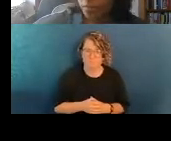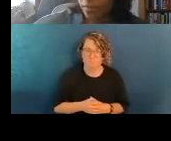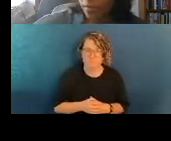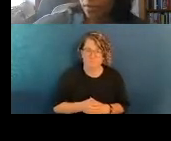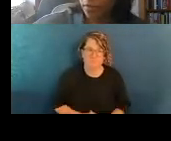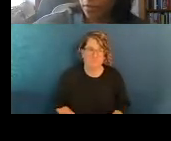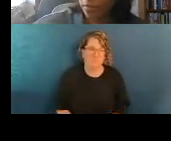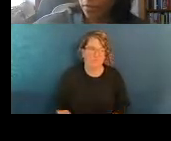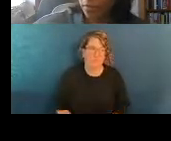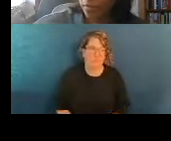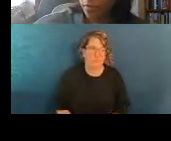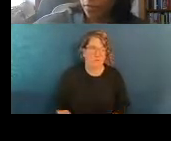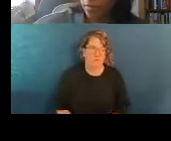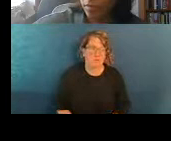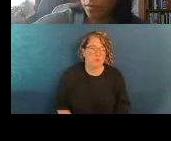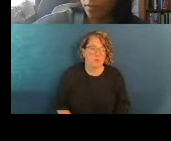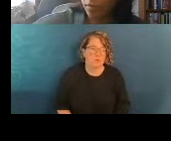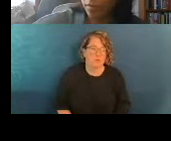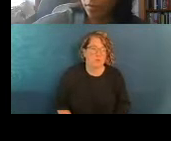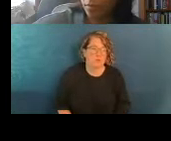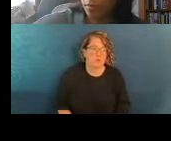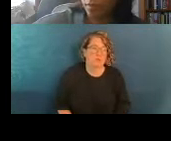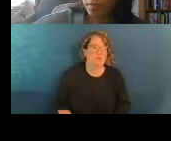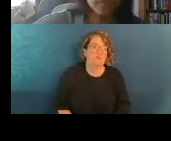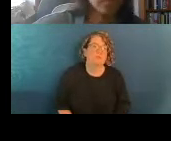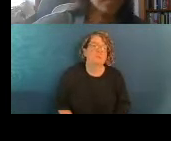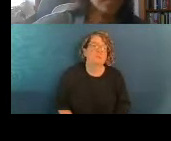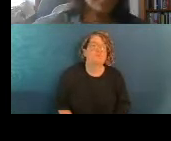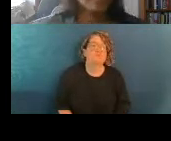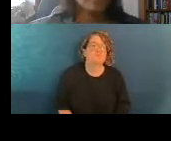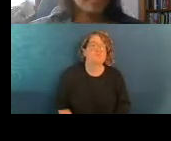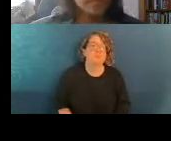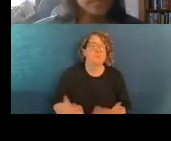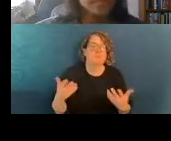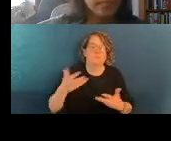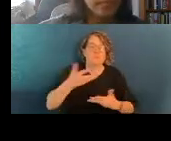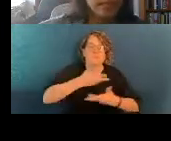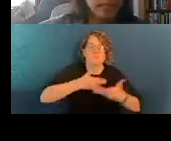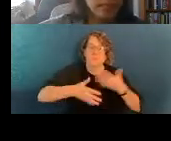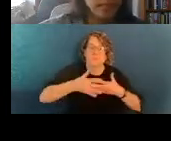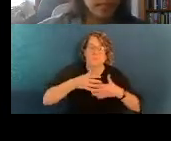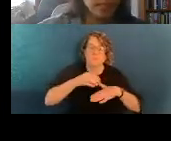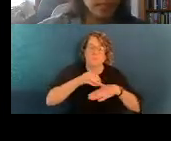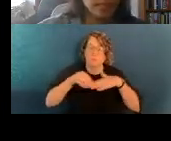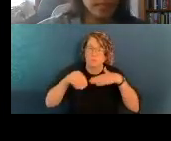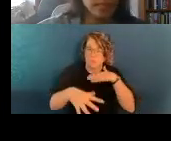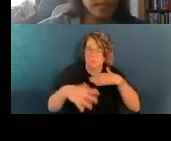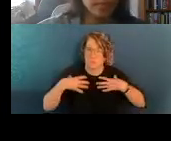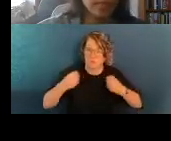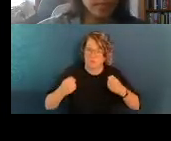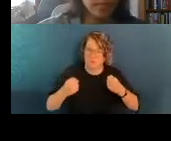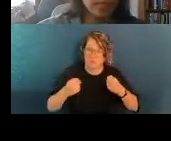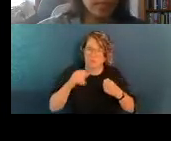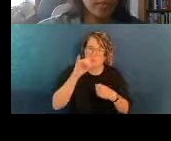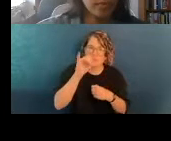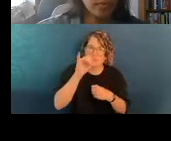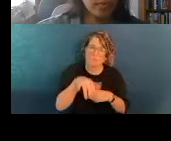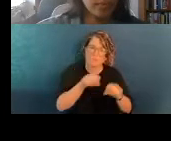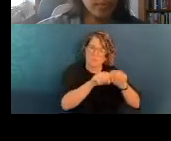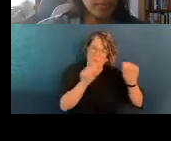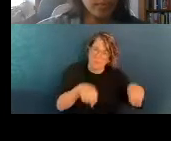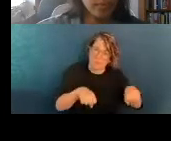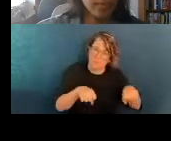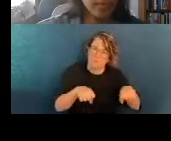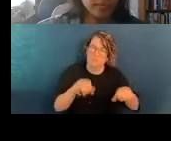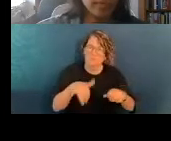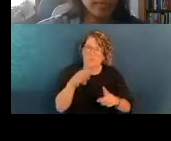So the World Health Organization definition of social determinants of health references forces and systems that shape the condition of people's lived